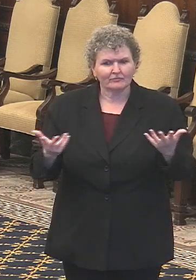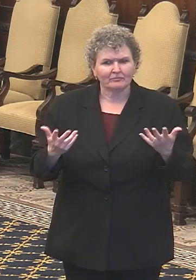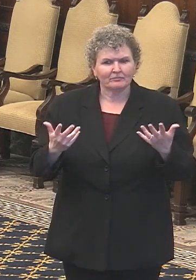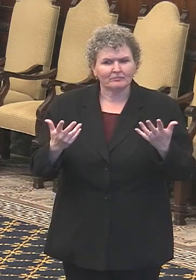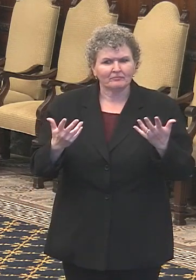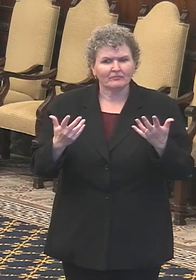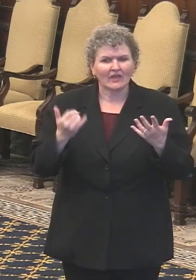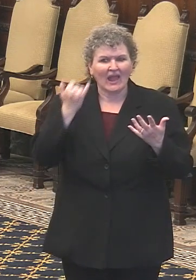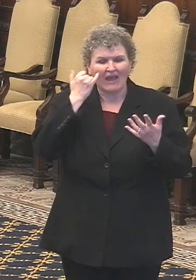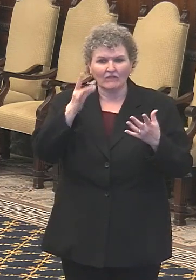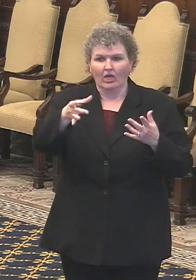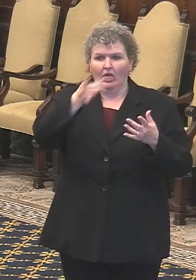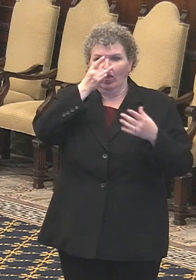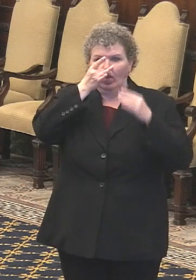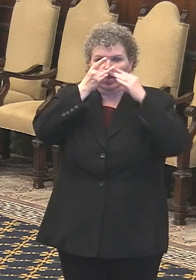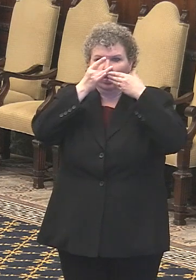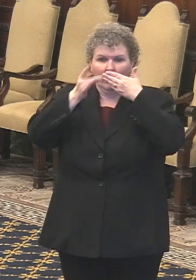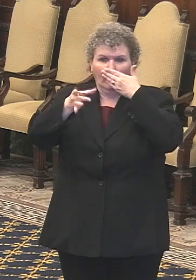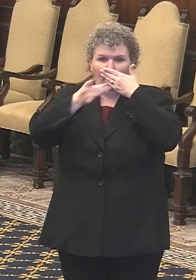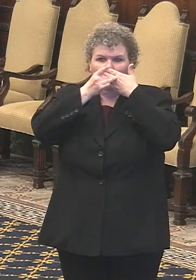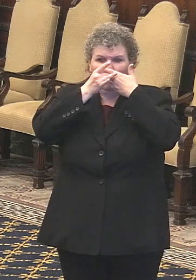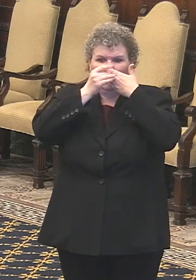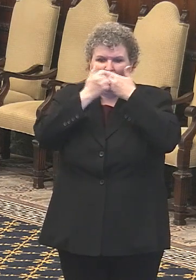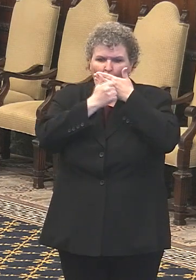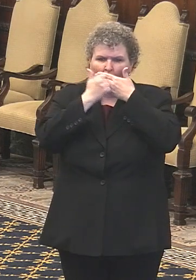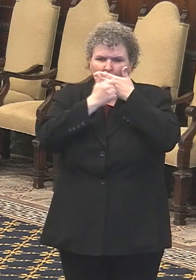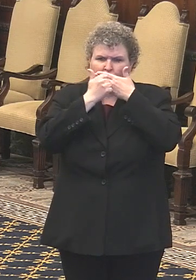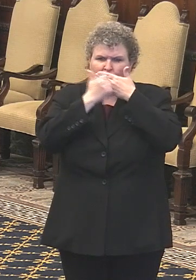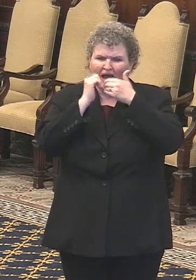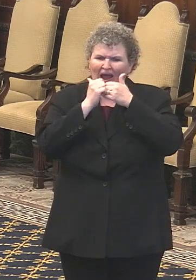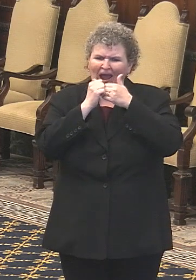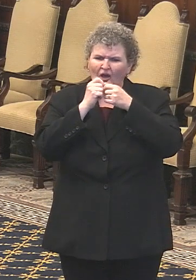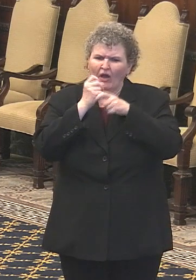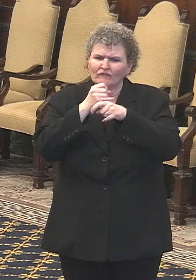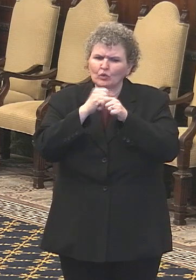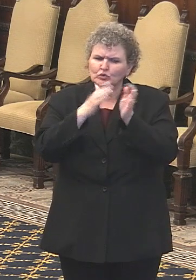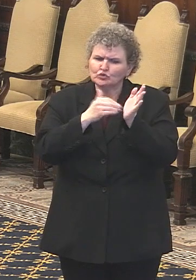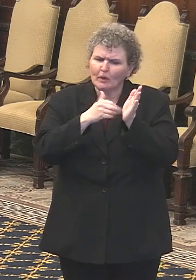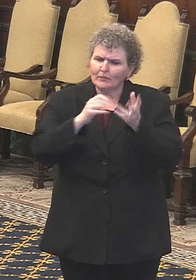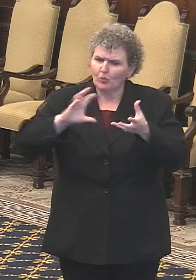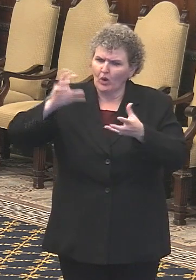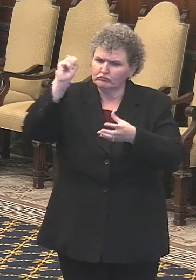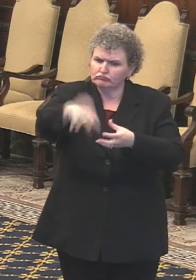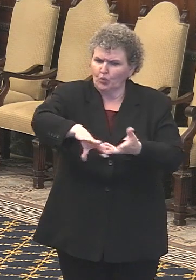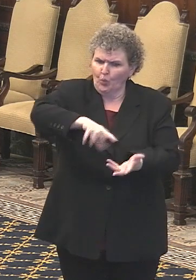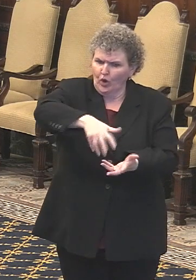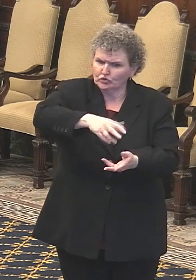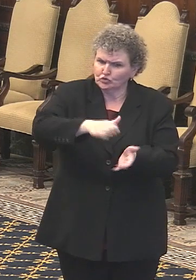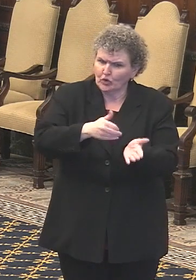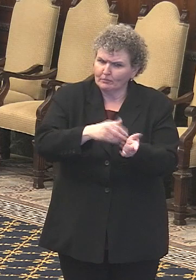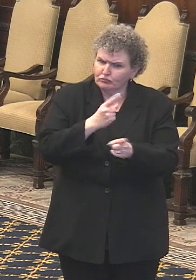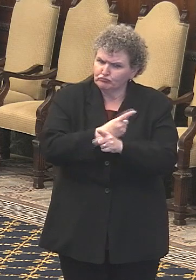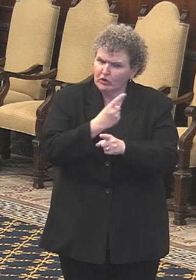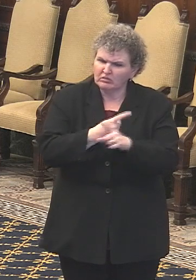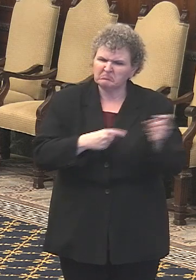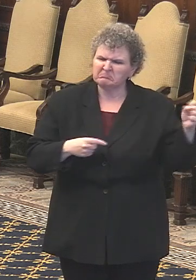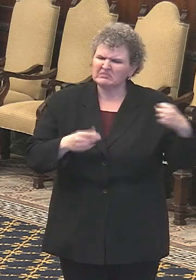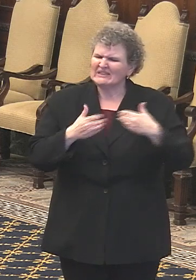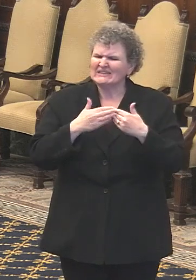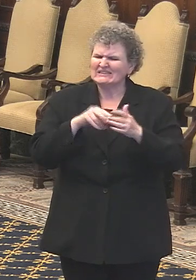mask? Is regular household detergent good enough to clean these cloth masks with? Yeah, the virus is fairly easy to kill, so you don't need any